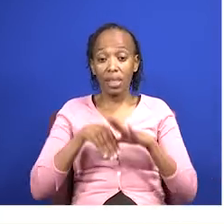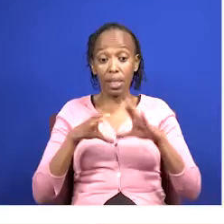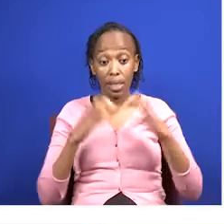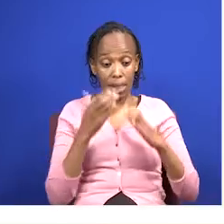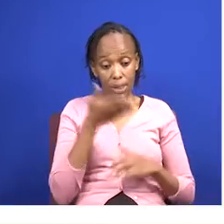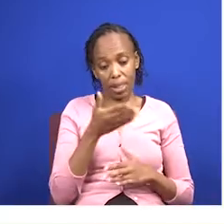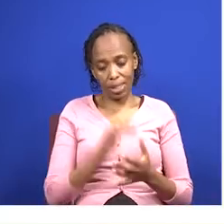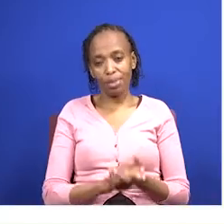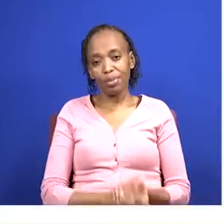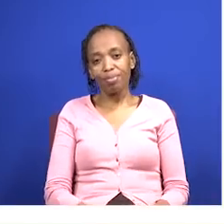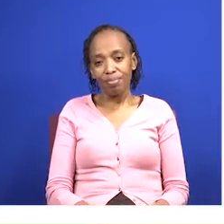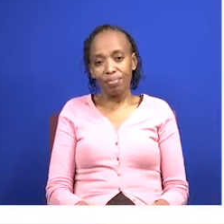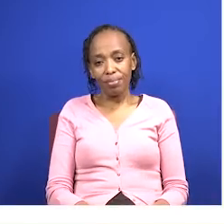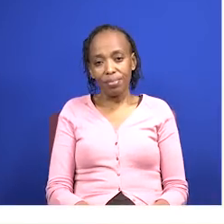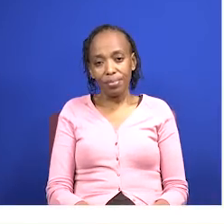girls in the class.